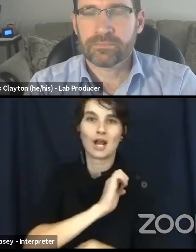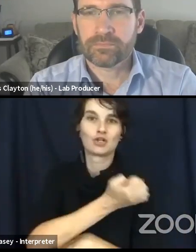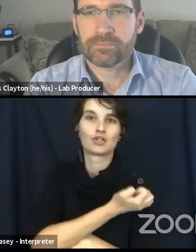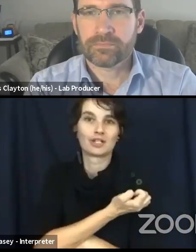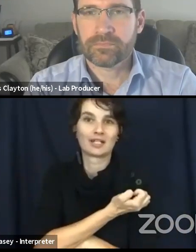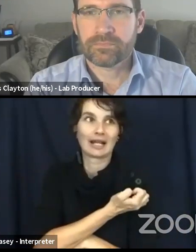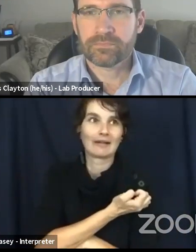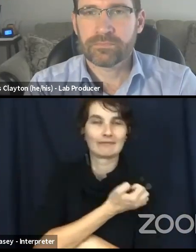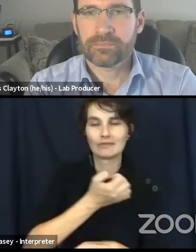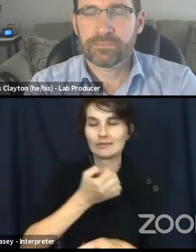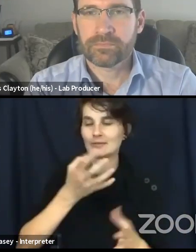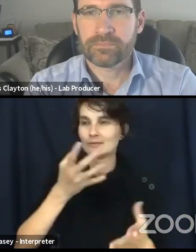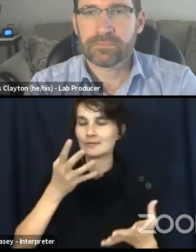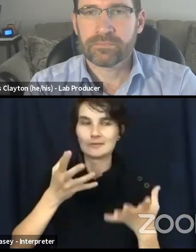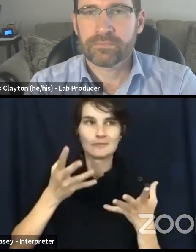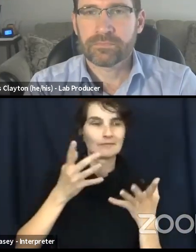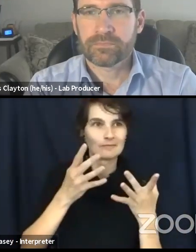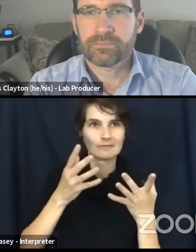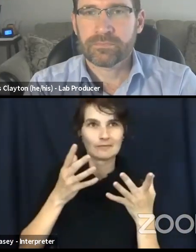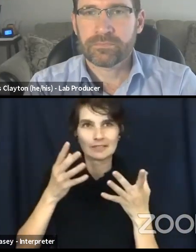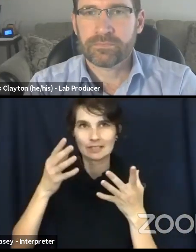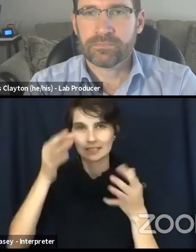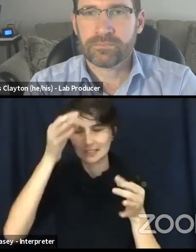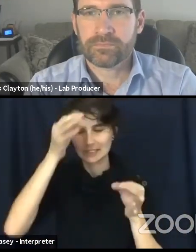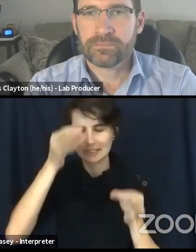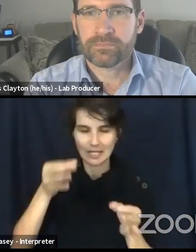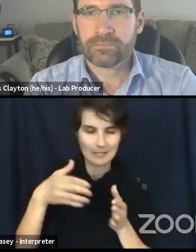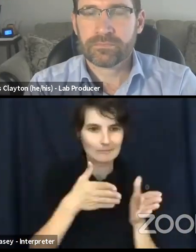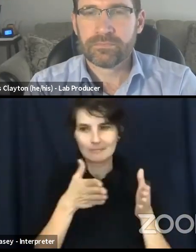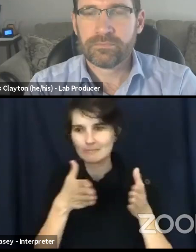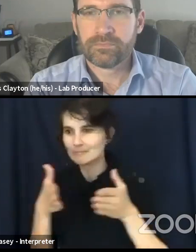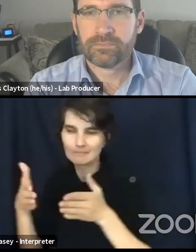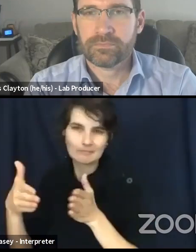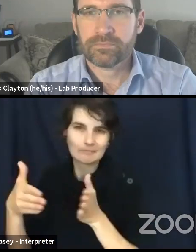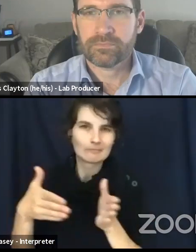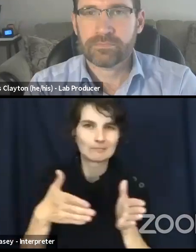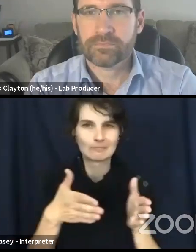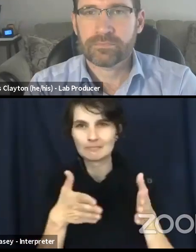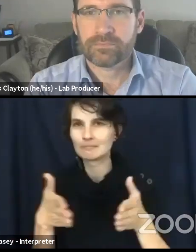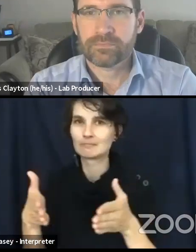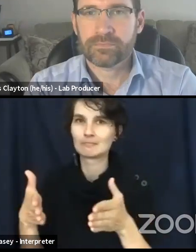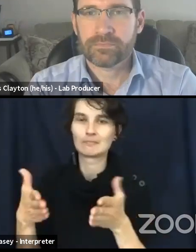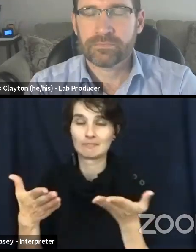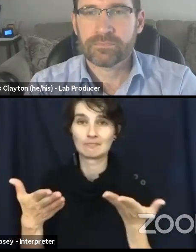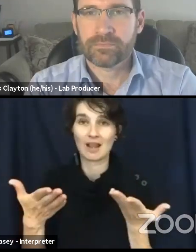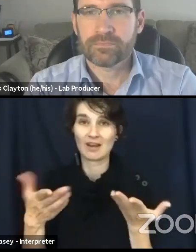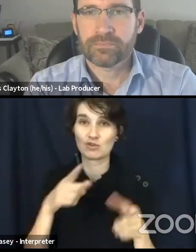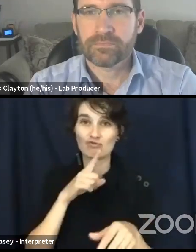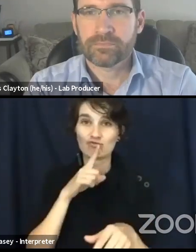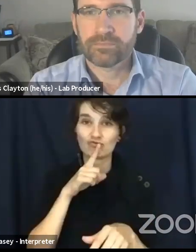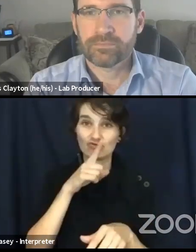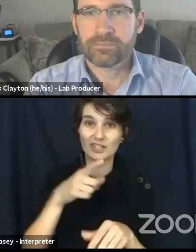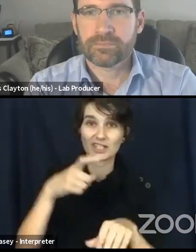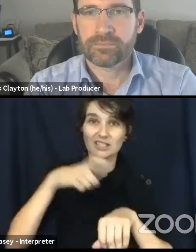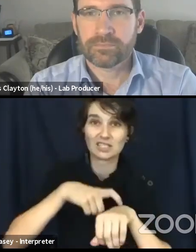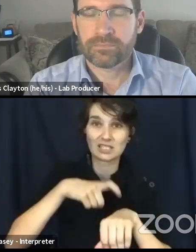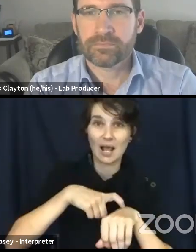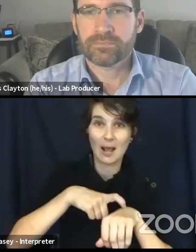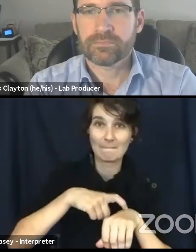determined into embedded, like executing in time, in real time based on the input of the artist